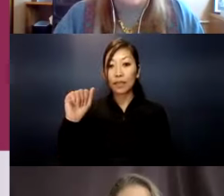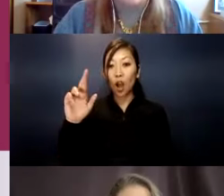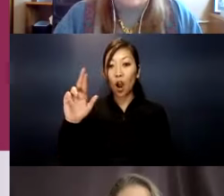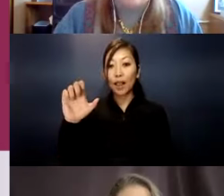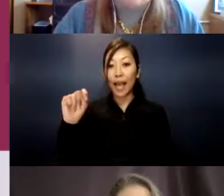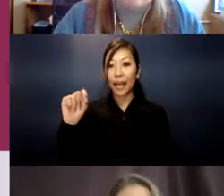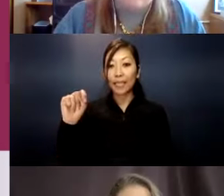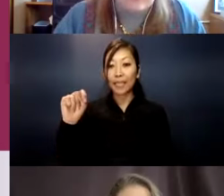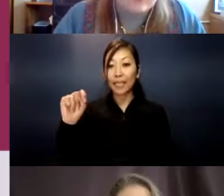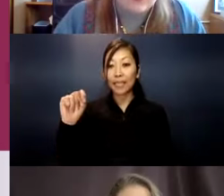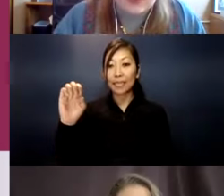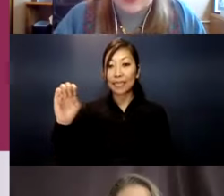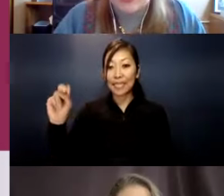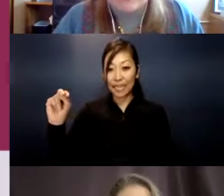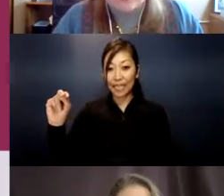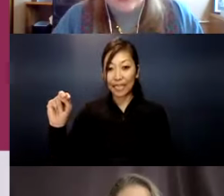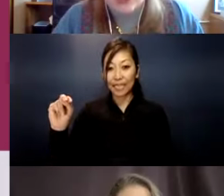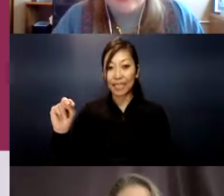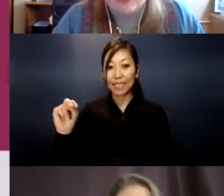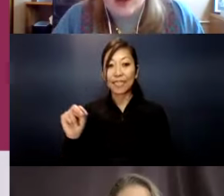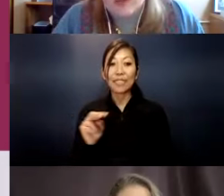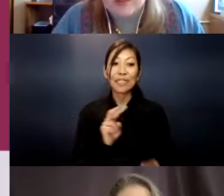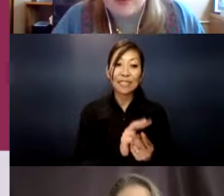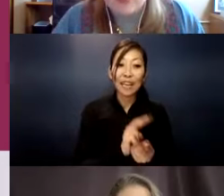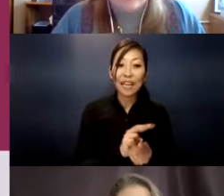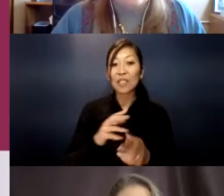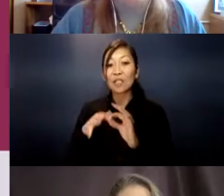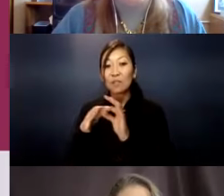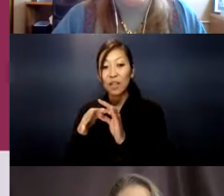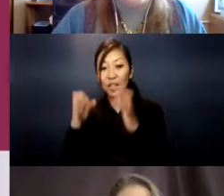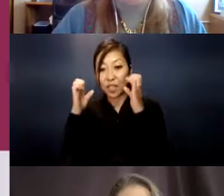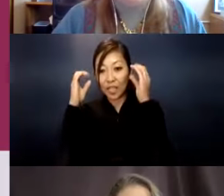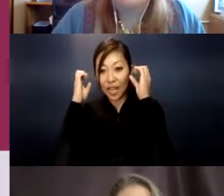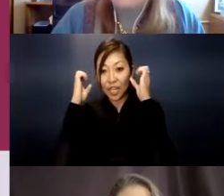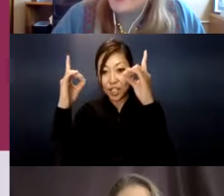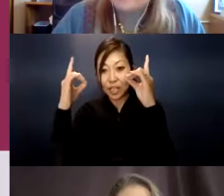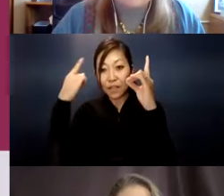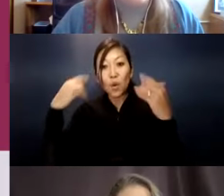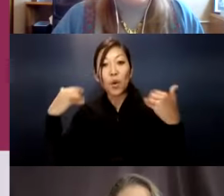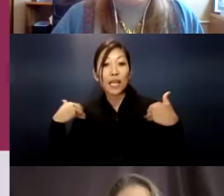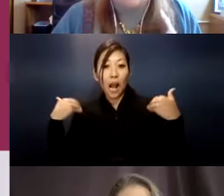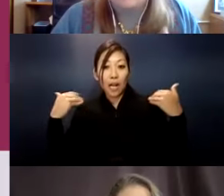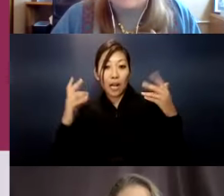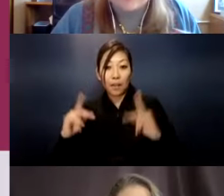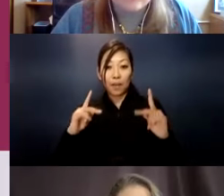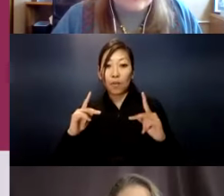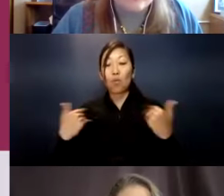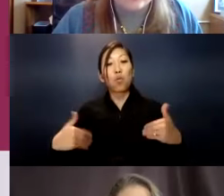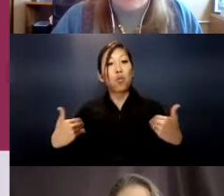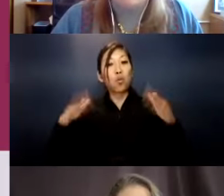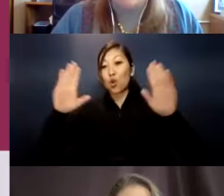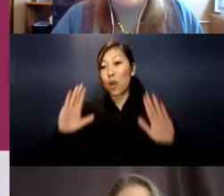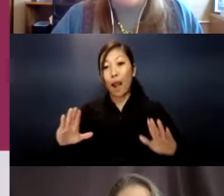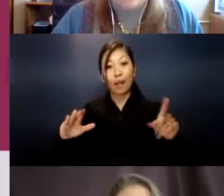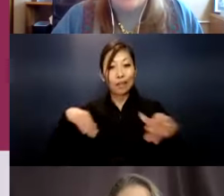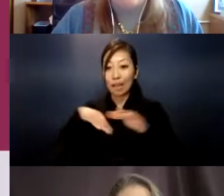which is sex and relationship education for young people. They are great. They are super